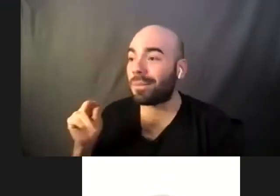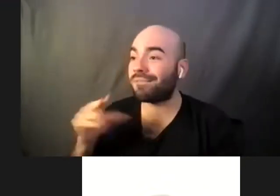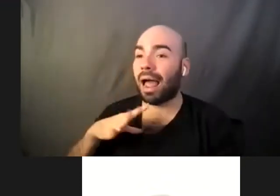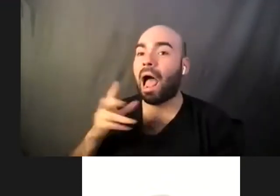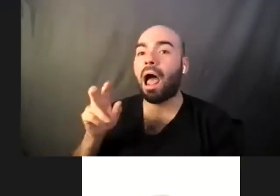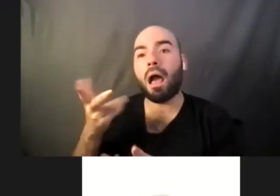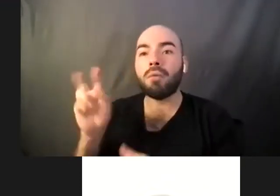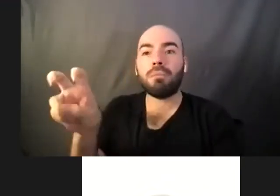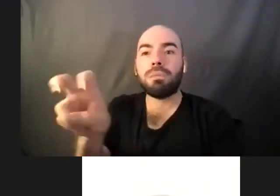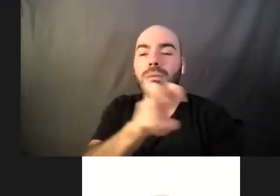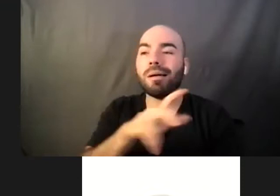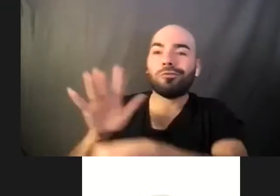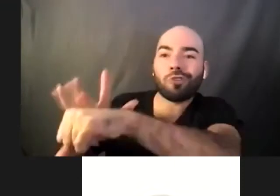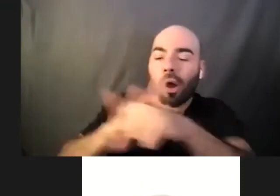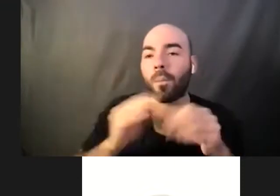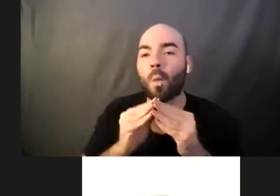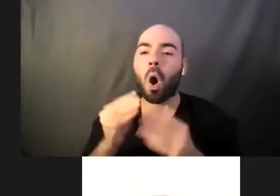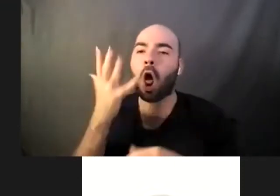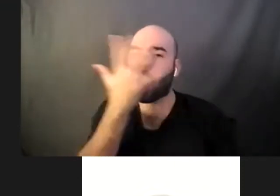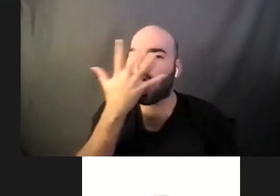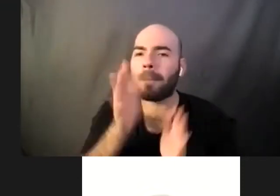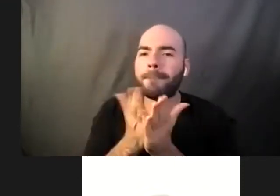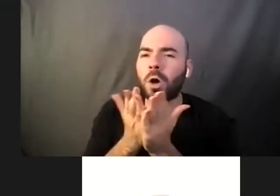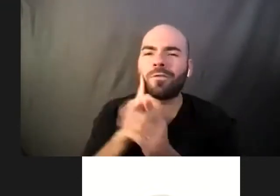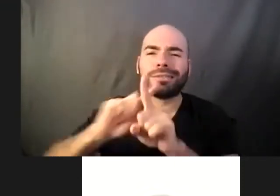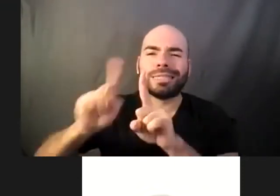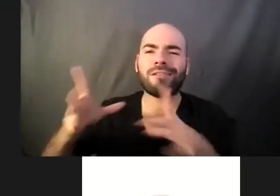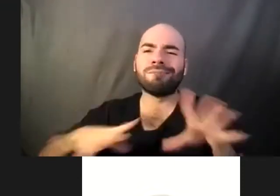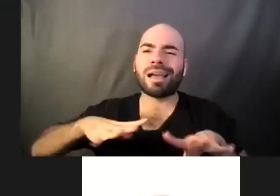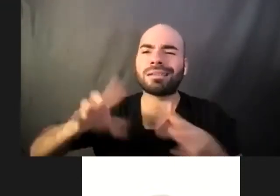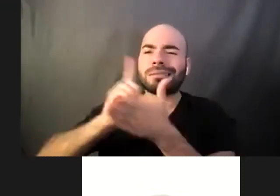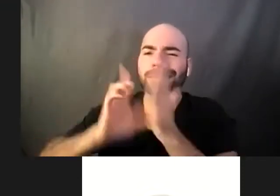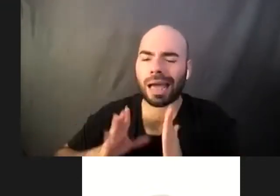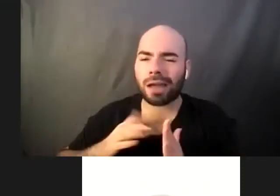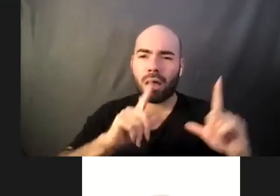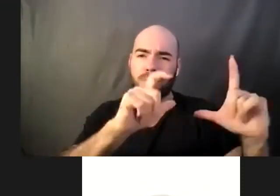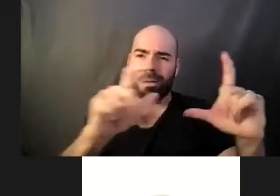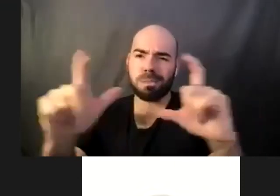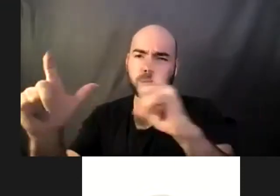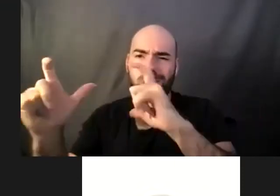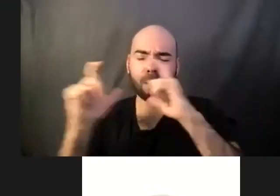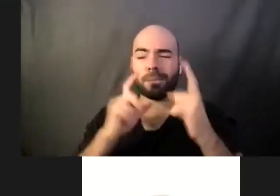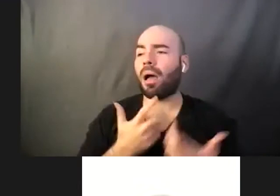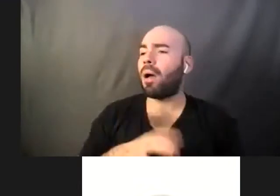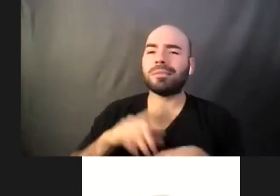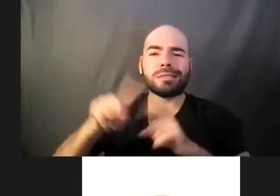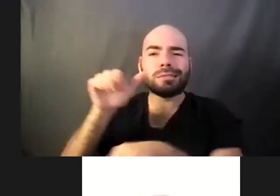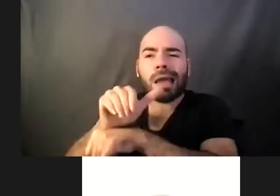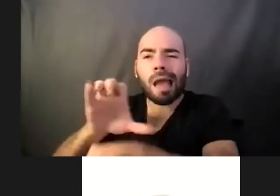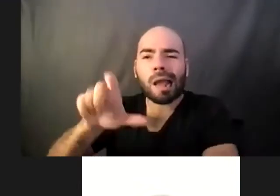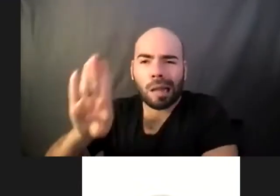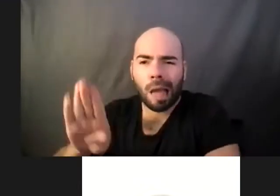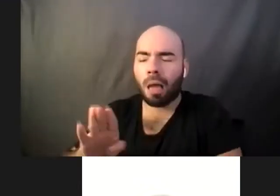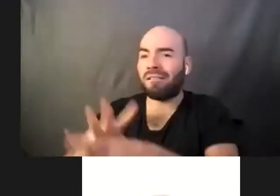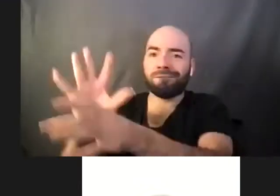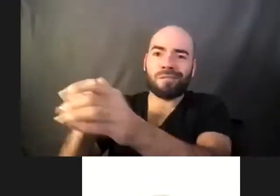shooting photography, like lookbooks for different fashion designers and nightlife events and things of that nature. And one day when I was on